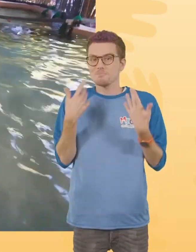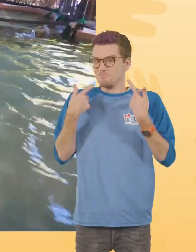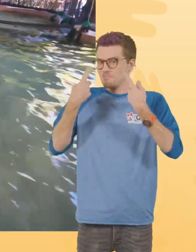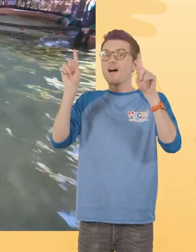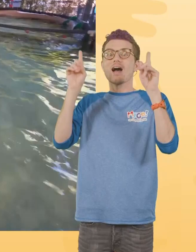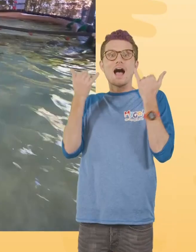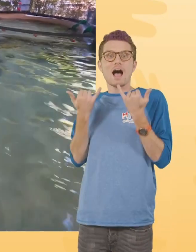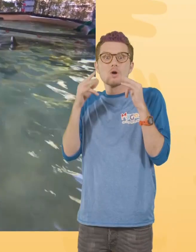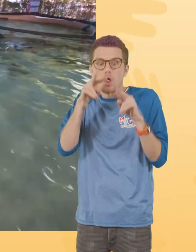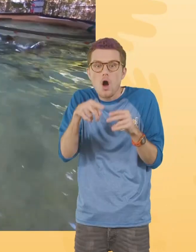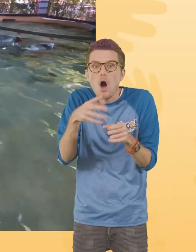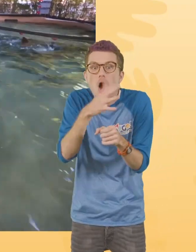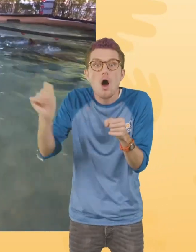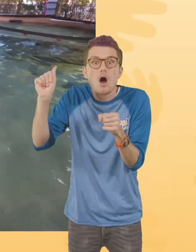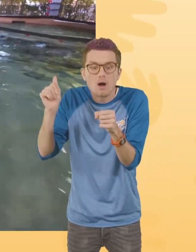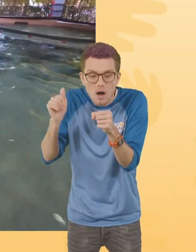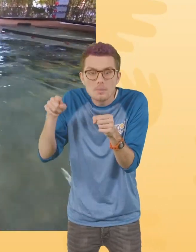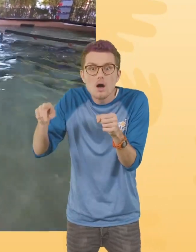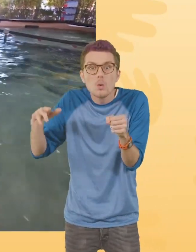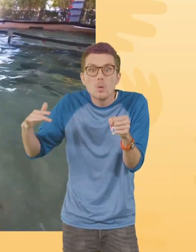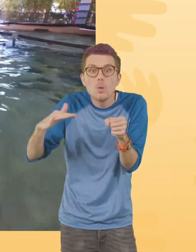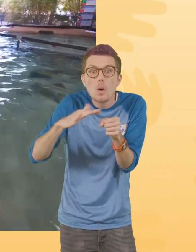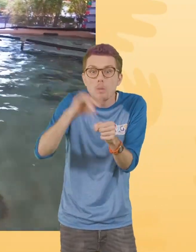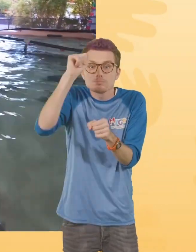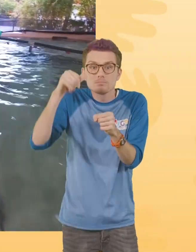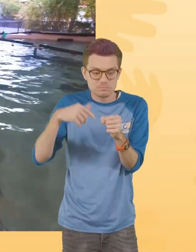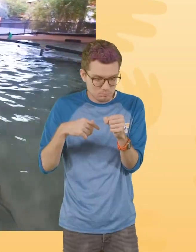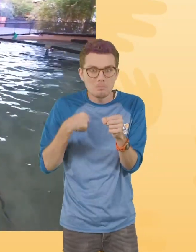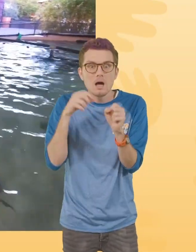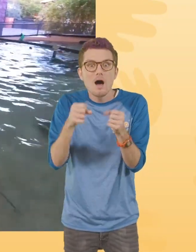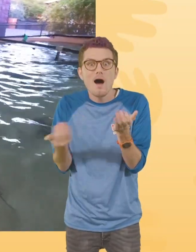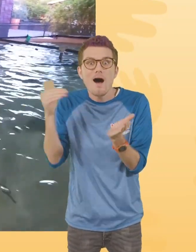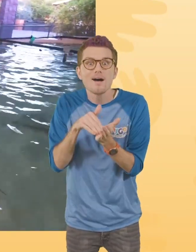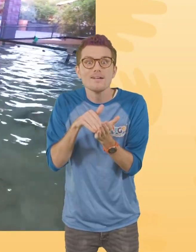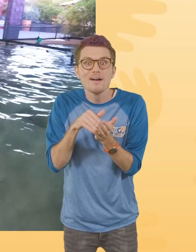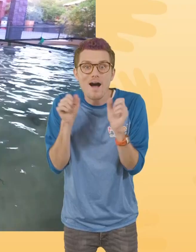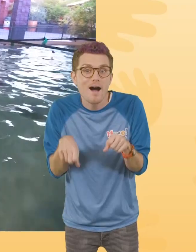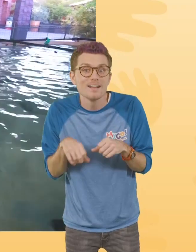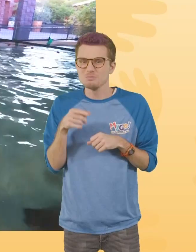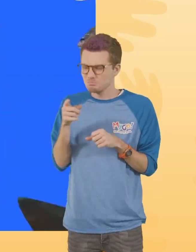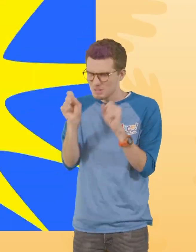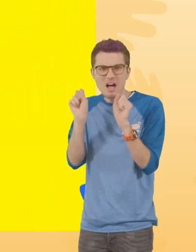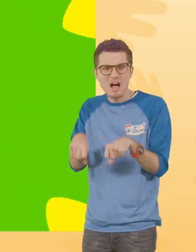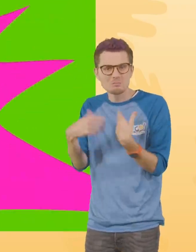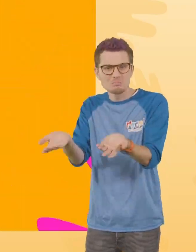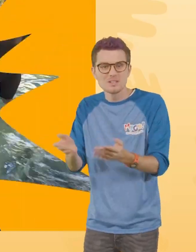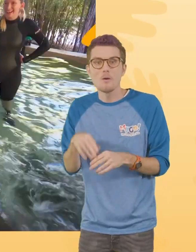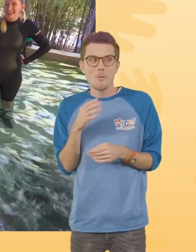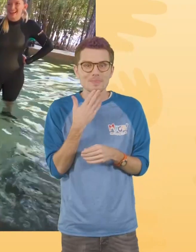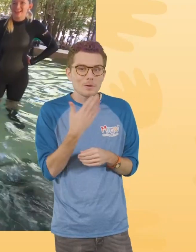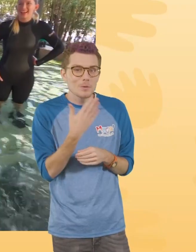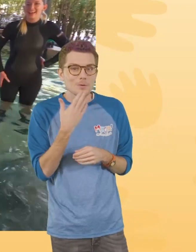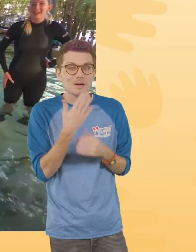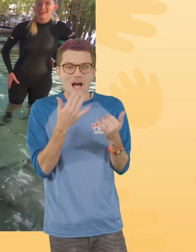Look. It's gone. It sucked it right out of my hand. Can I do it again? You can. Oh, thank you.